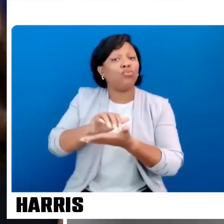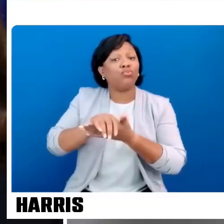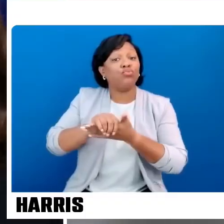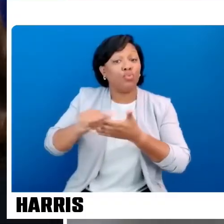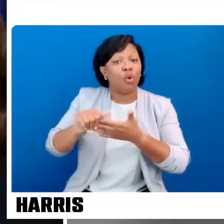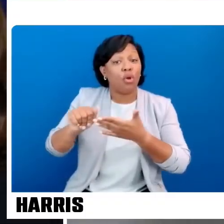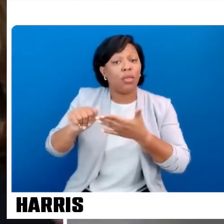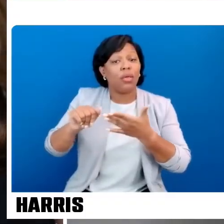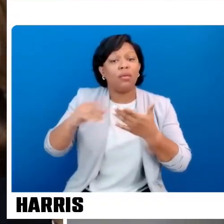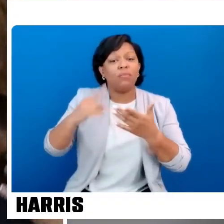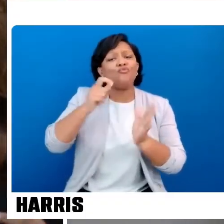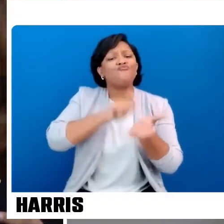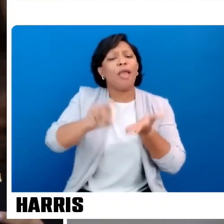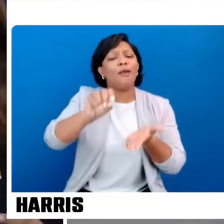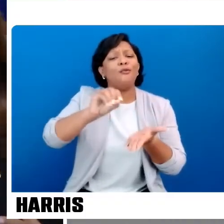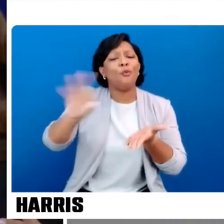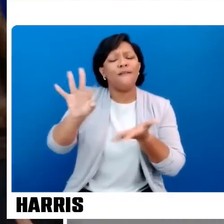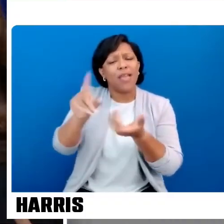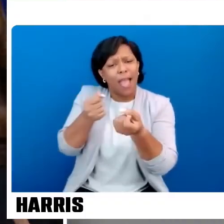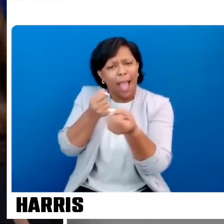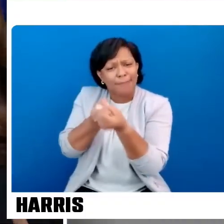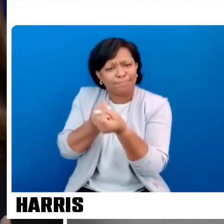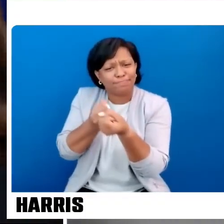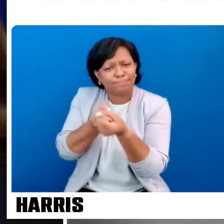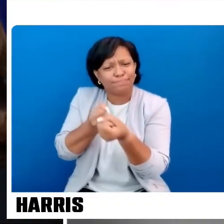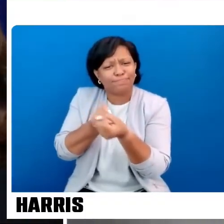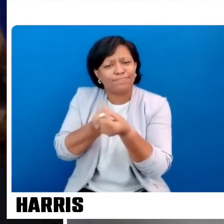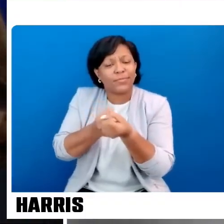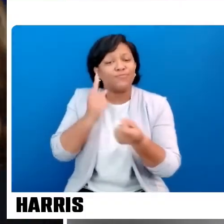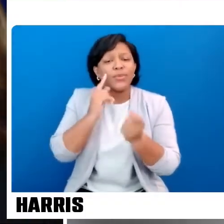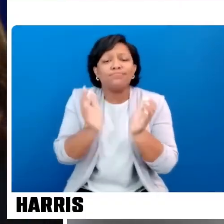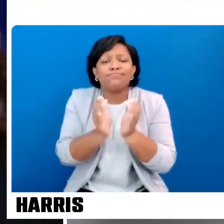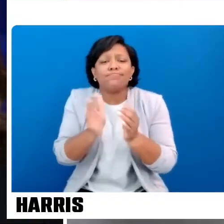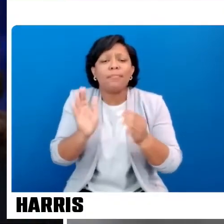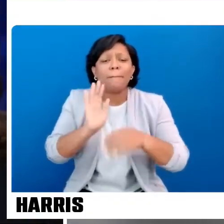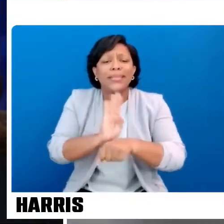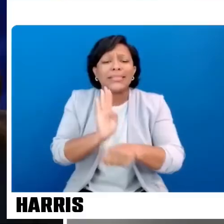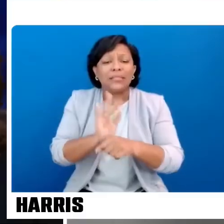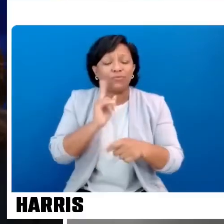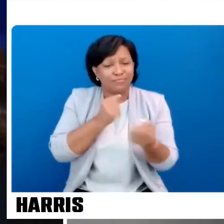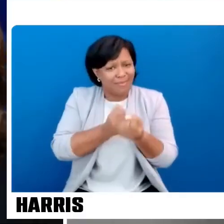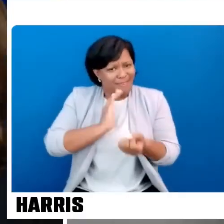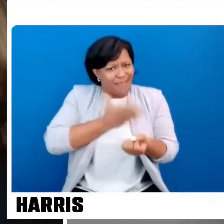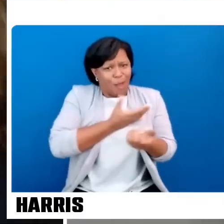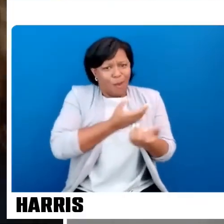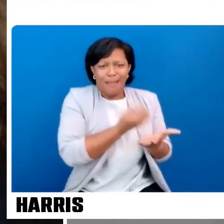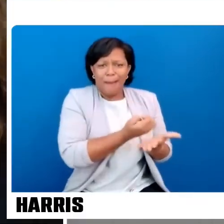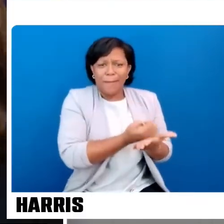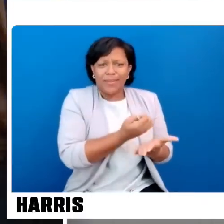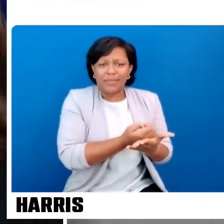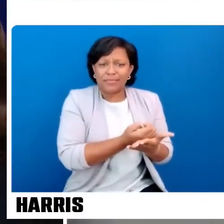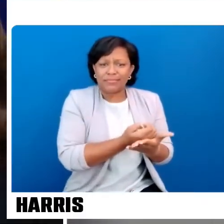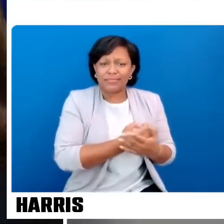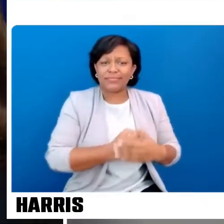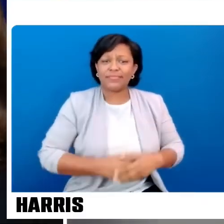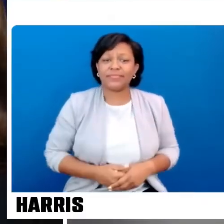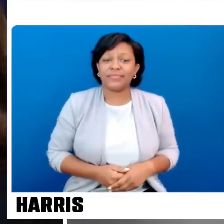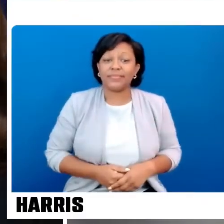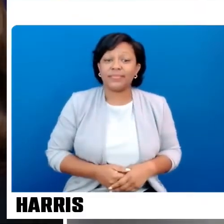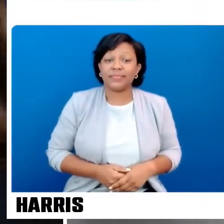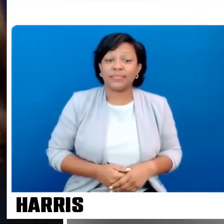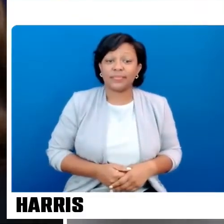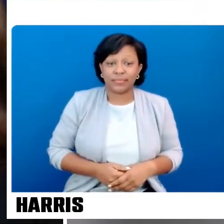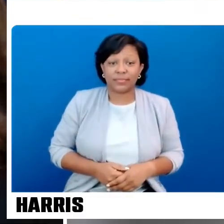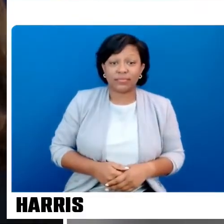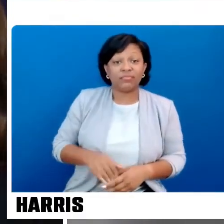of America's economy. My opponent, on the other hand, his plan is to do what he has done before, which is to provide a tax cut